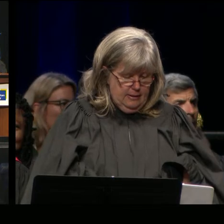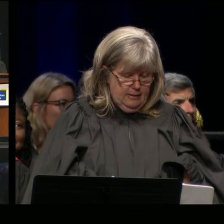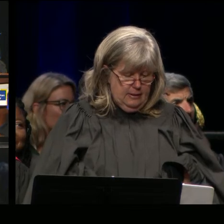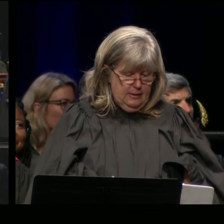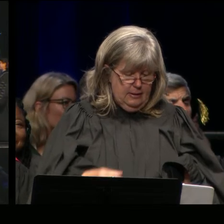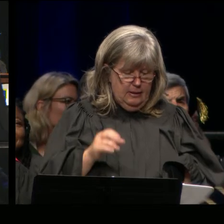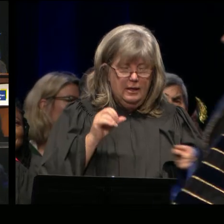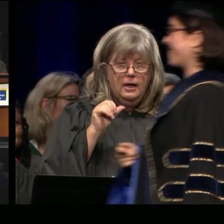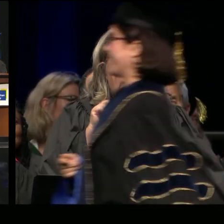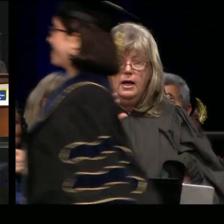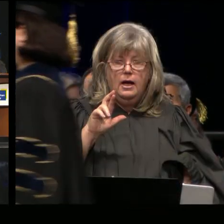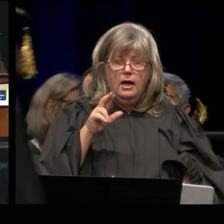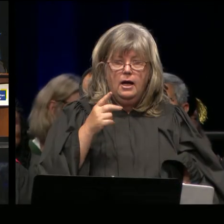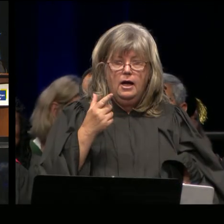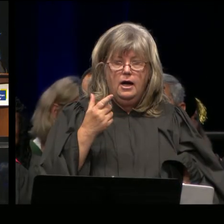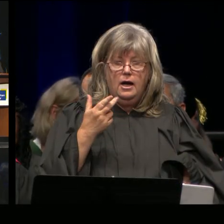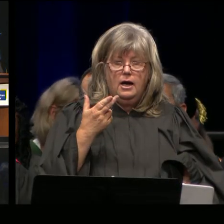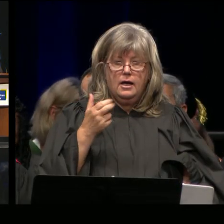Argavan Assad.